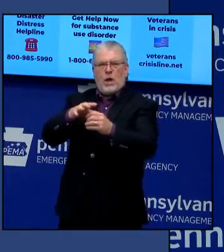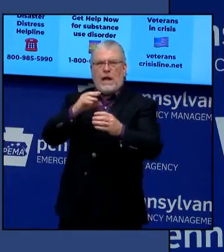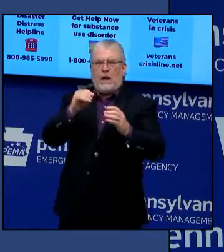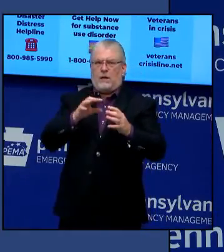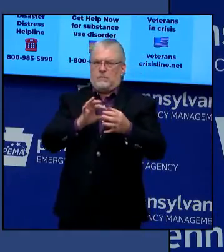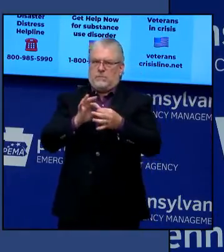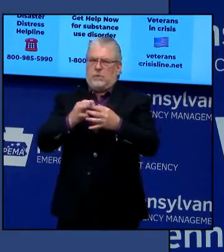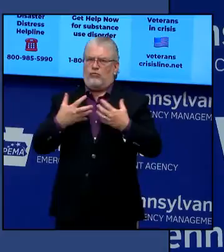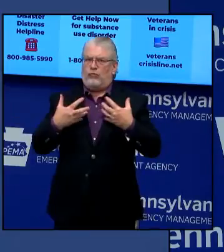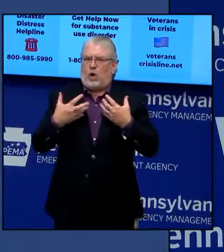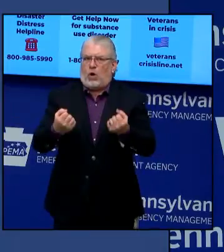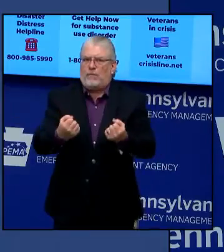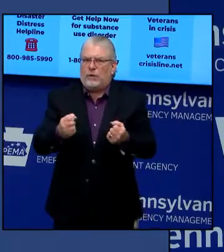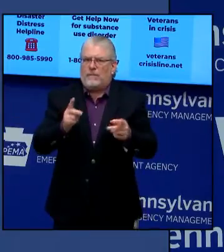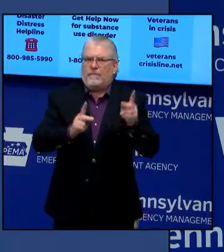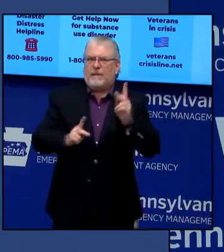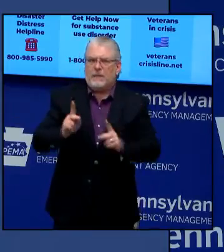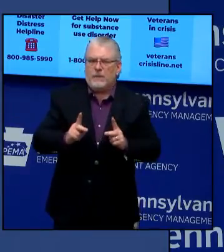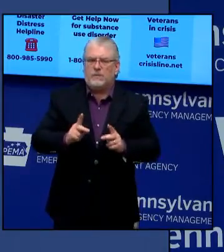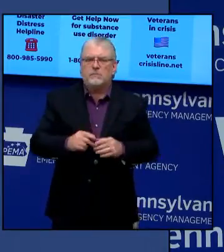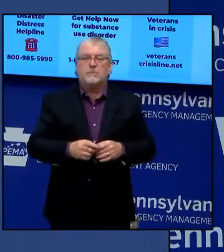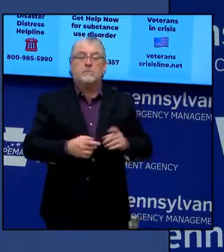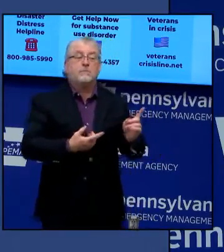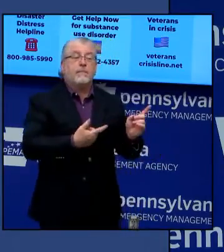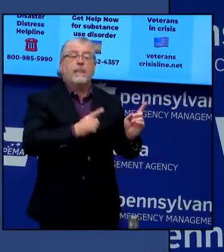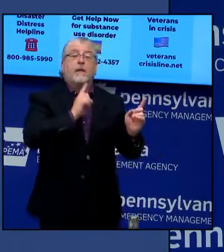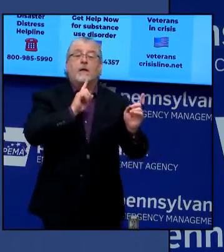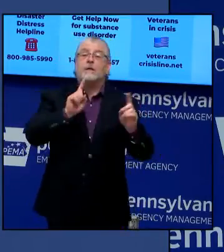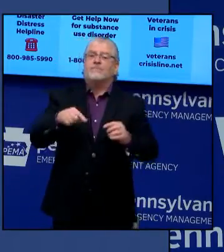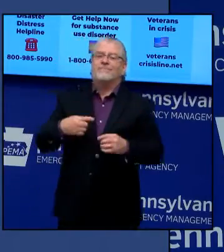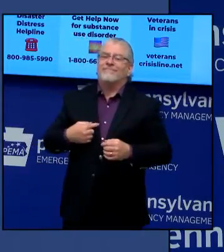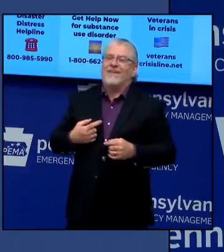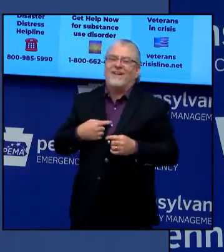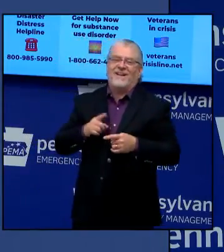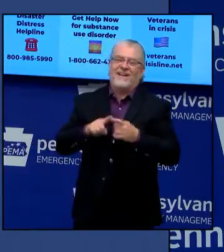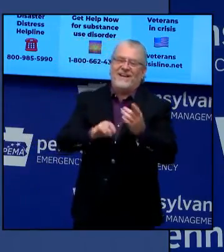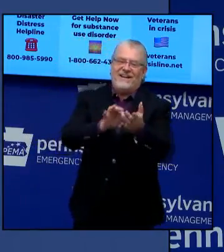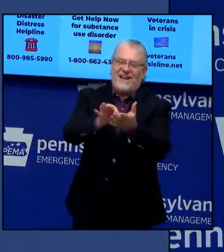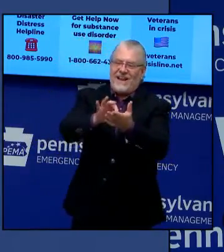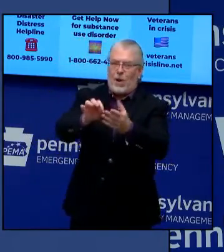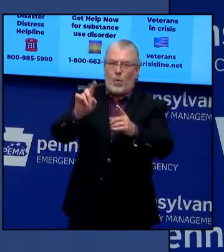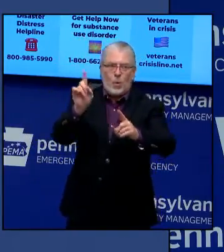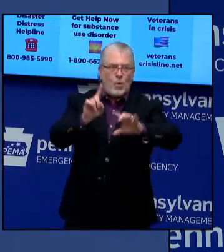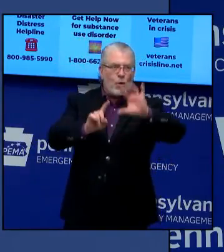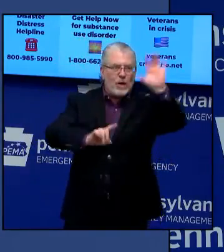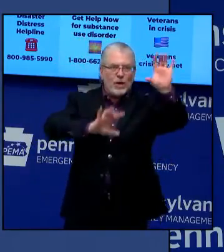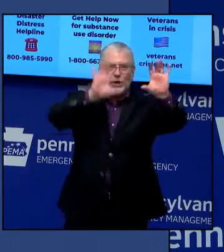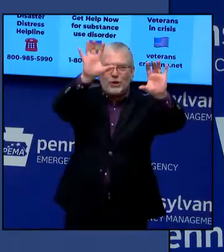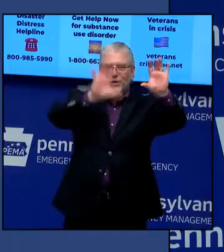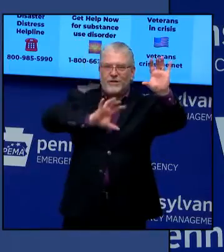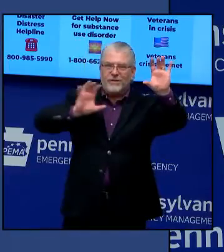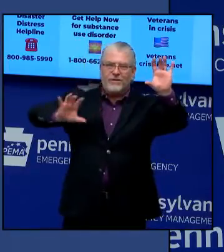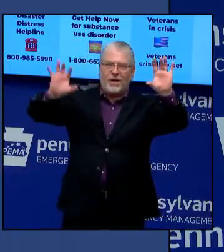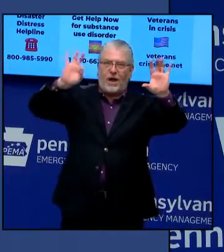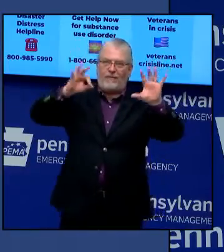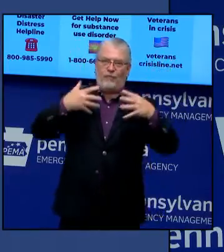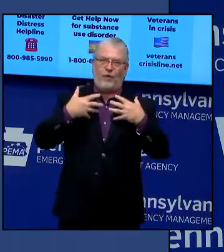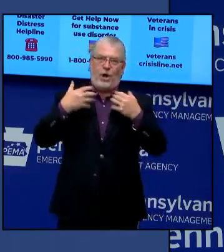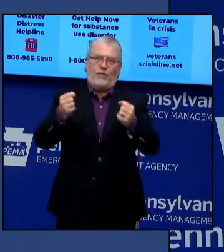patients of COVID-19. So if you think about all the things that we're doing, we're trying to track new cases of COVID-19. We're trying to